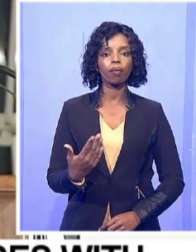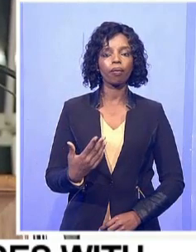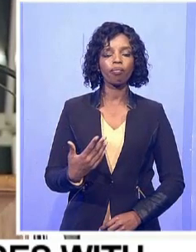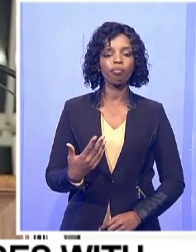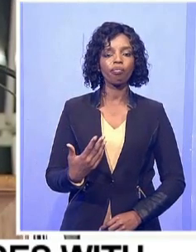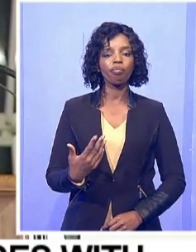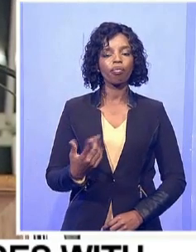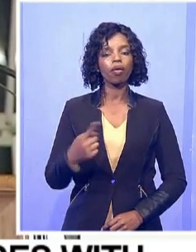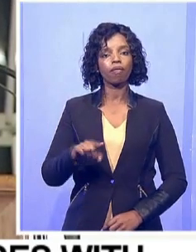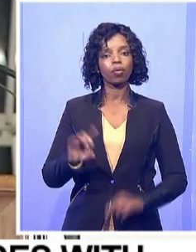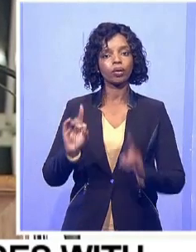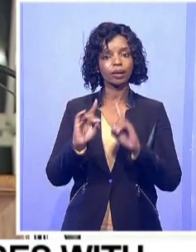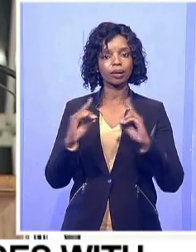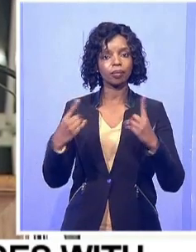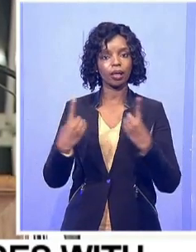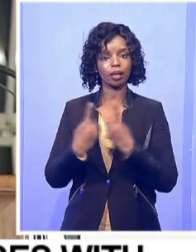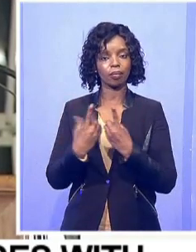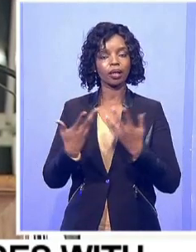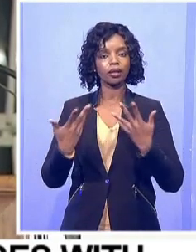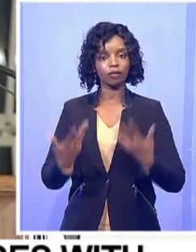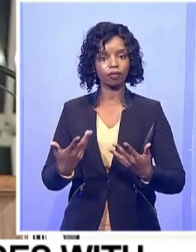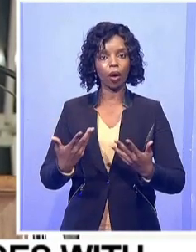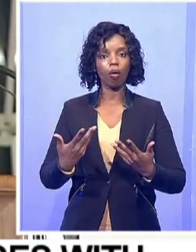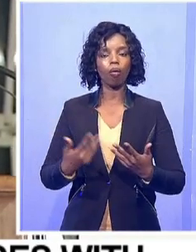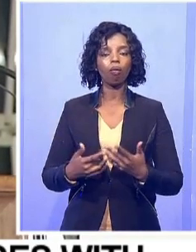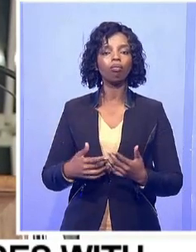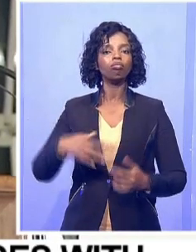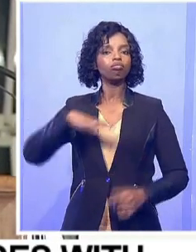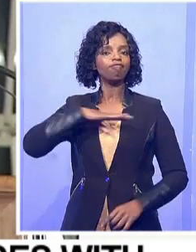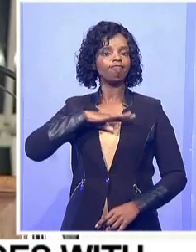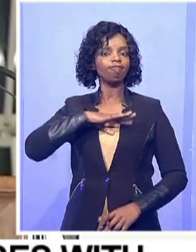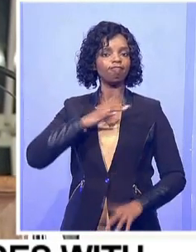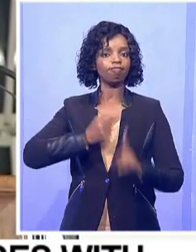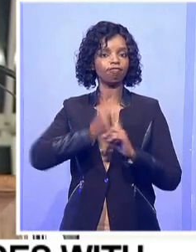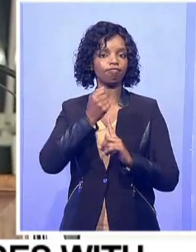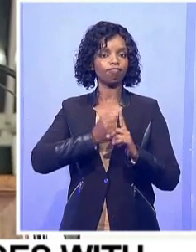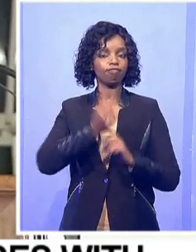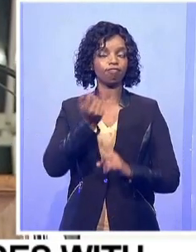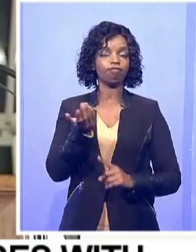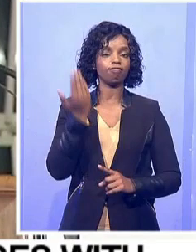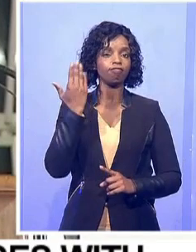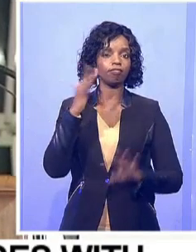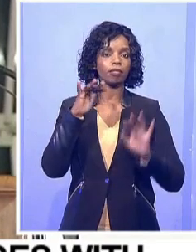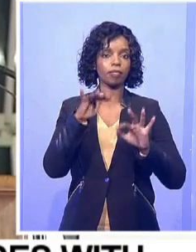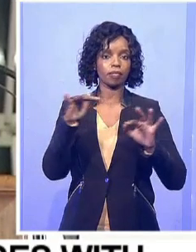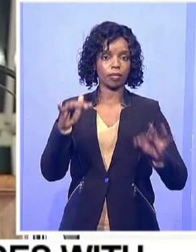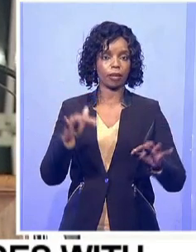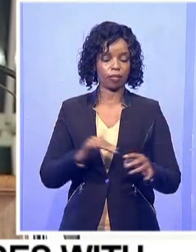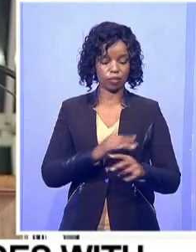the Department of Military Veterans, and the DG of the province,